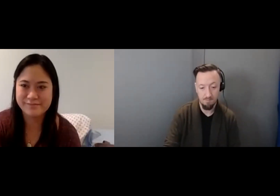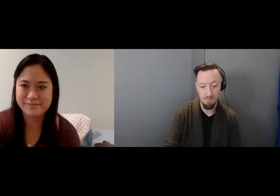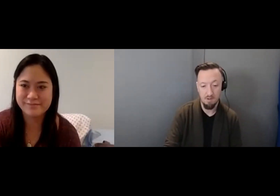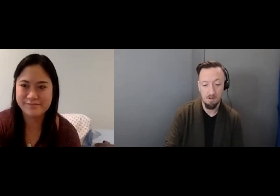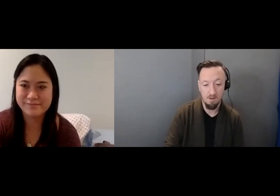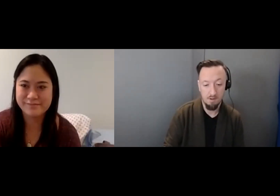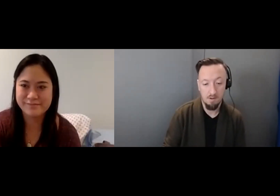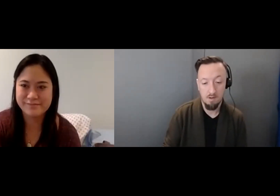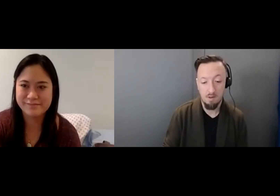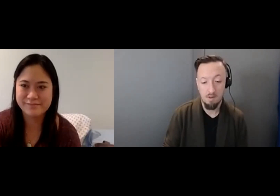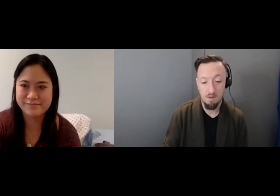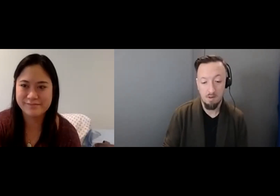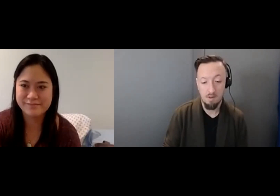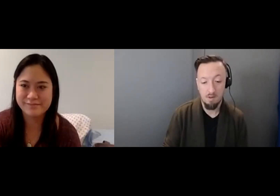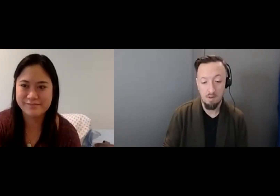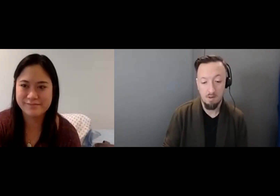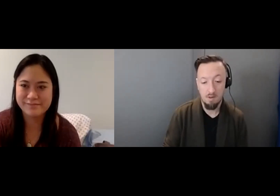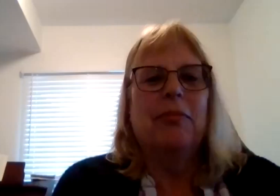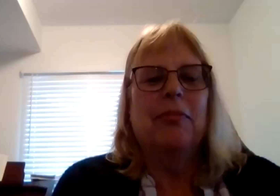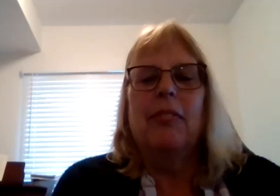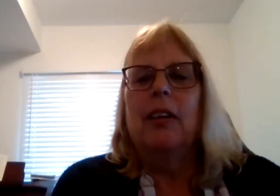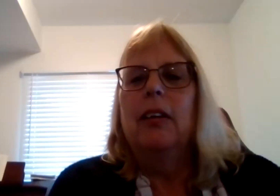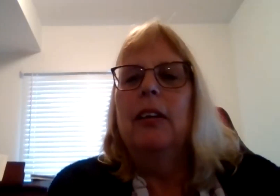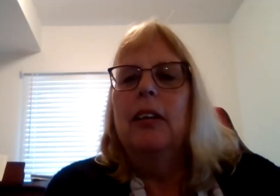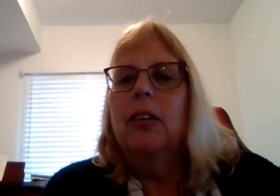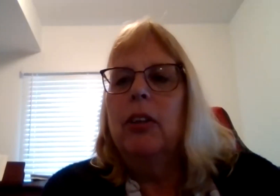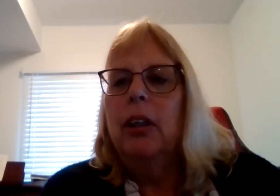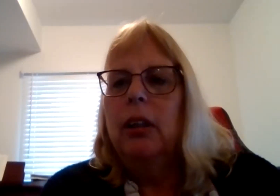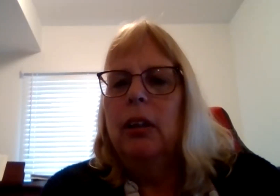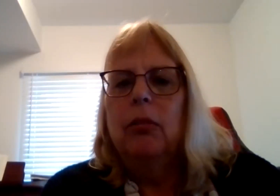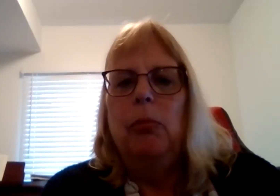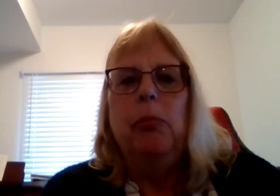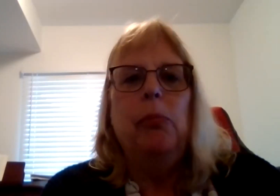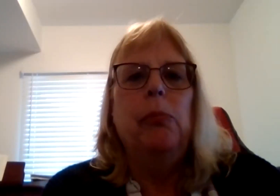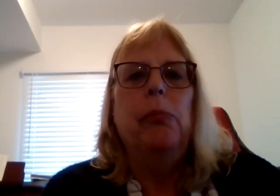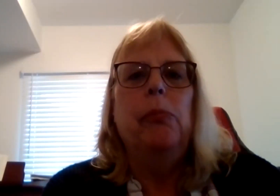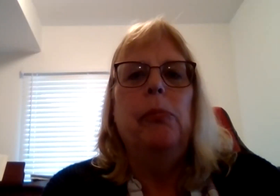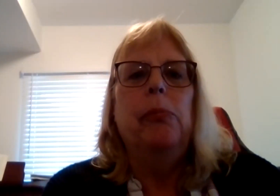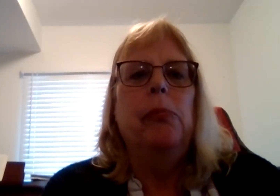you. Bye. Okay.